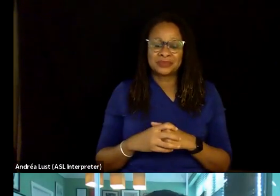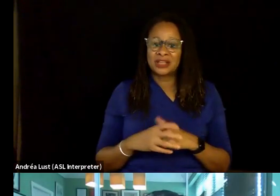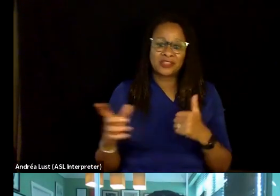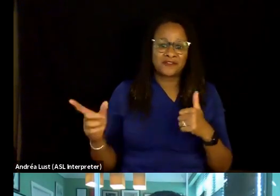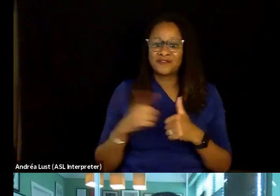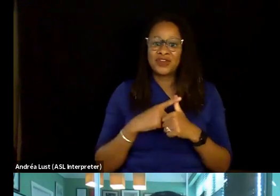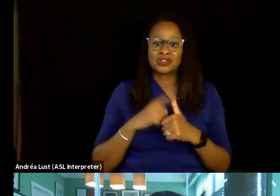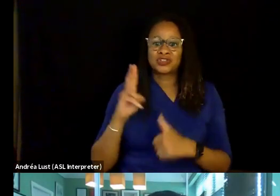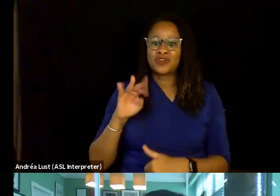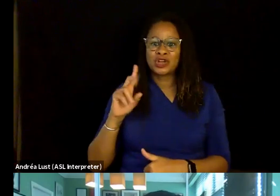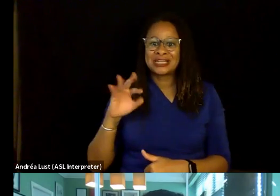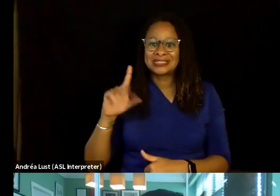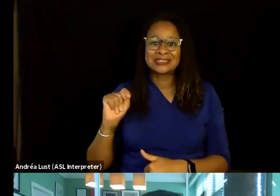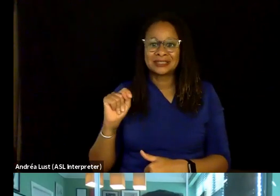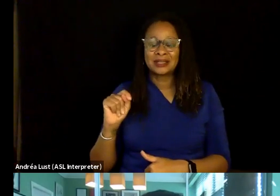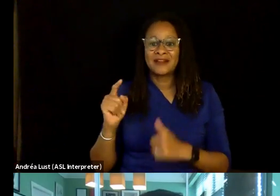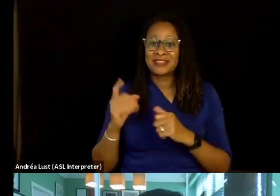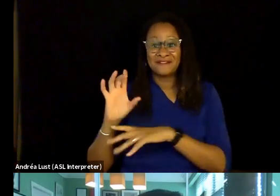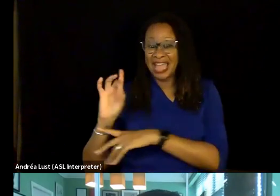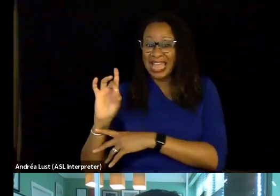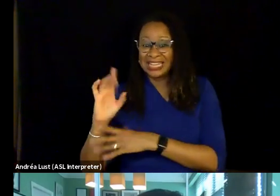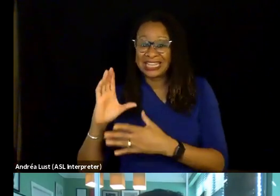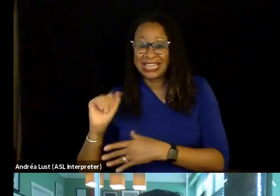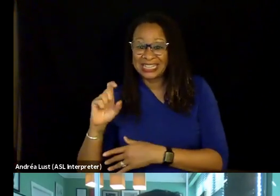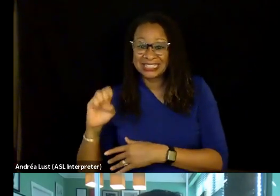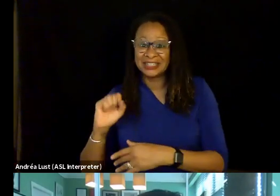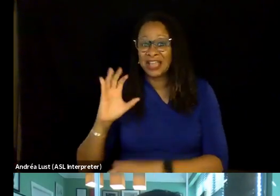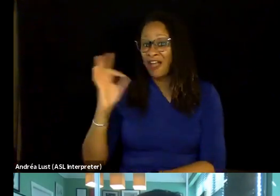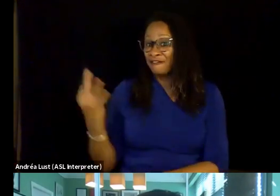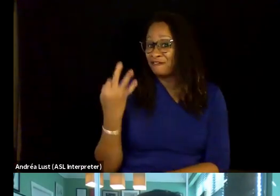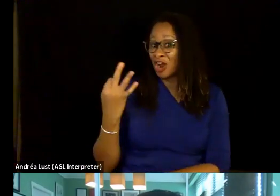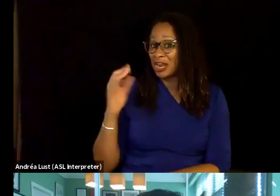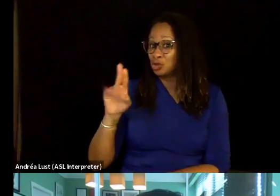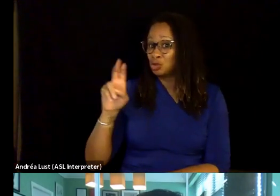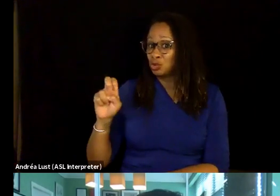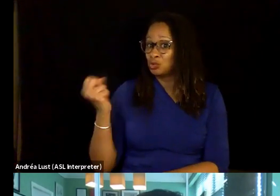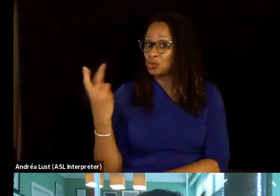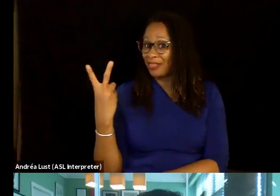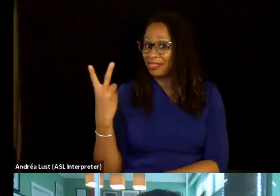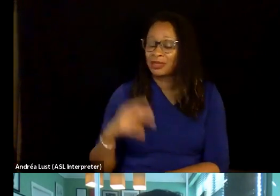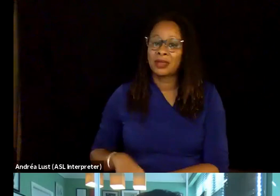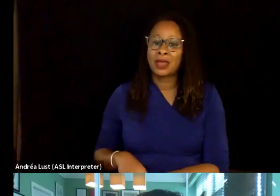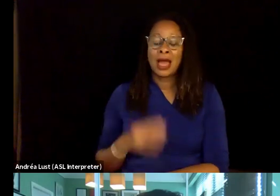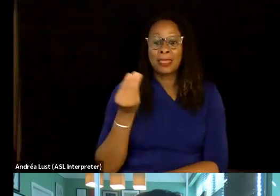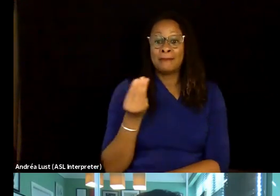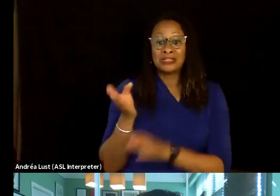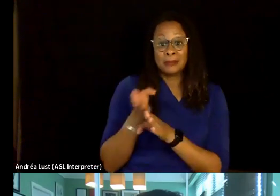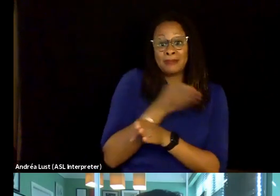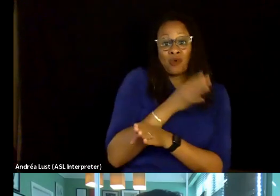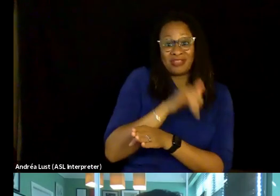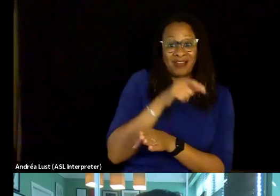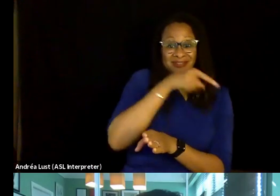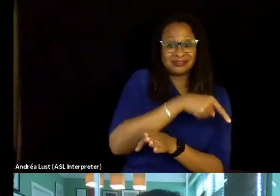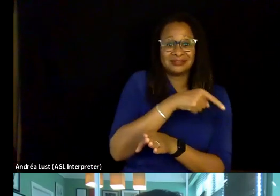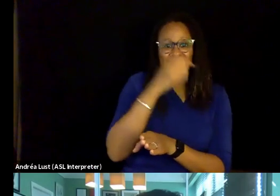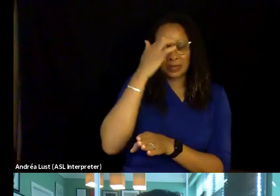verdict. And so that was a Friday, June 12th. The Monday before that, I